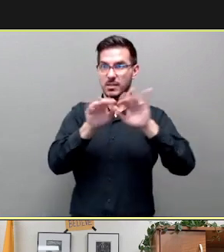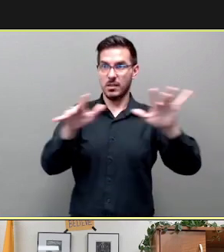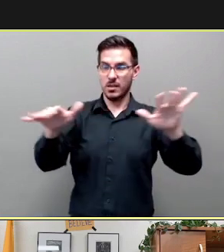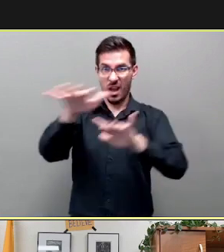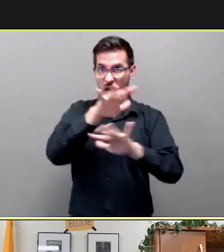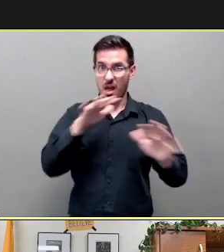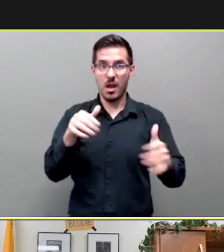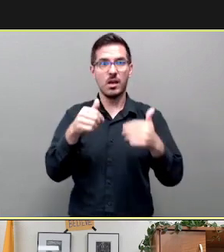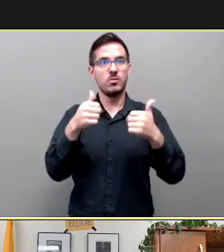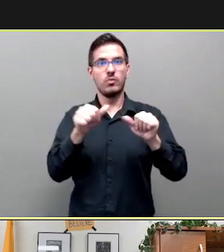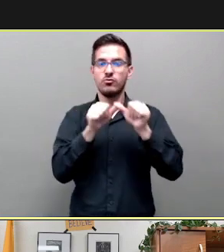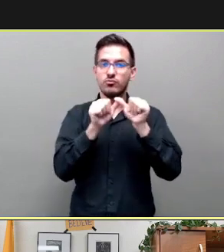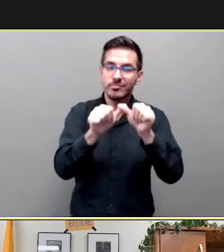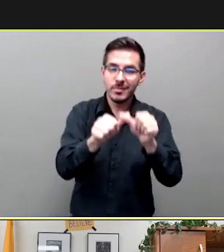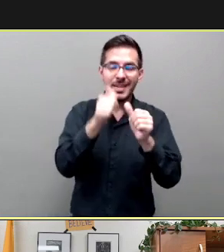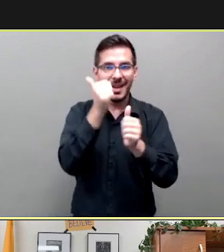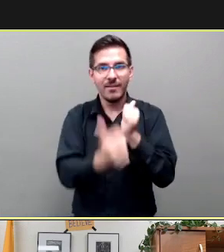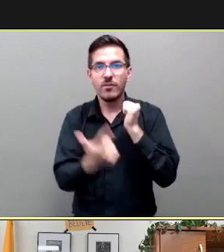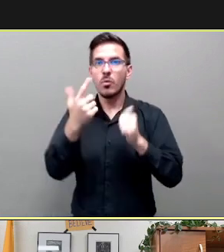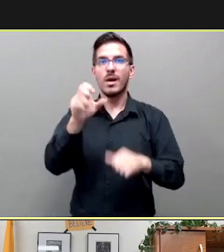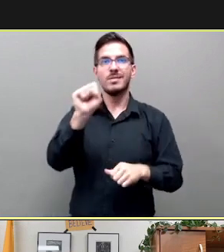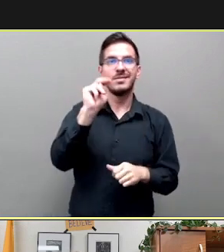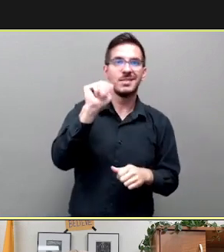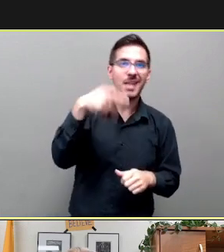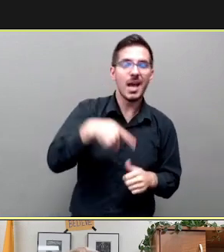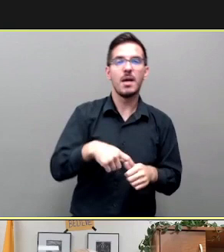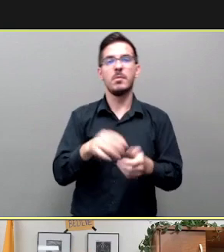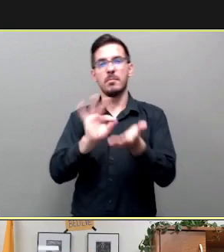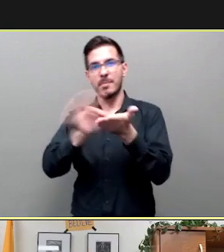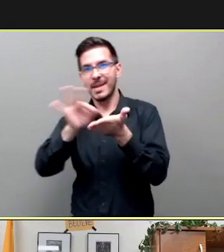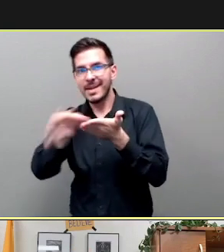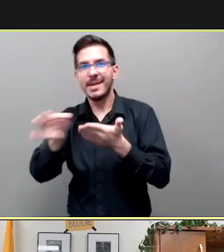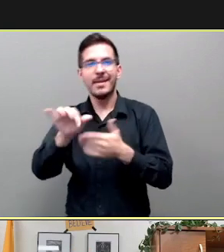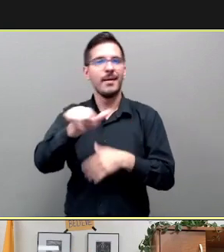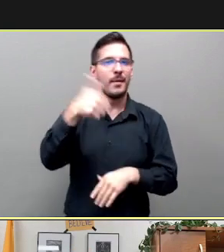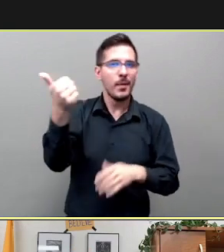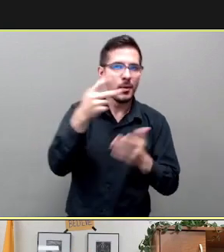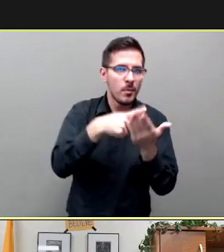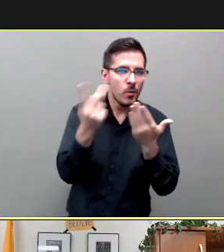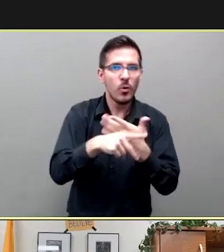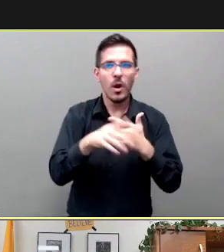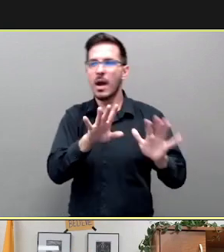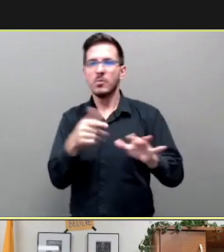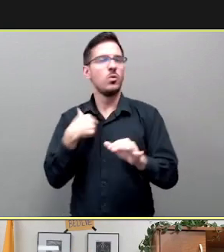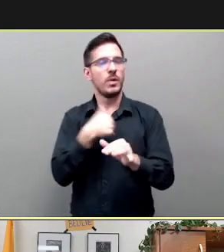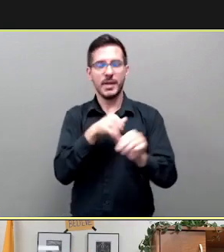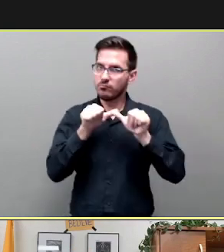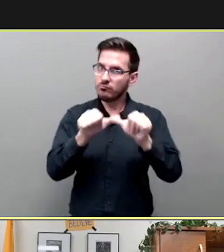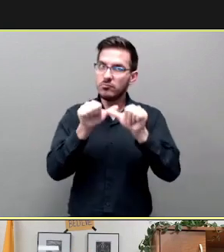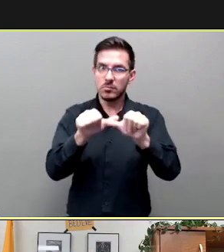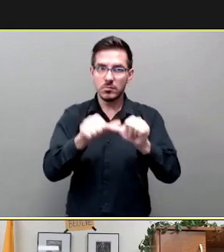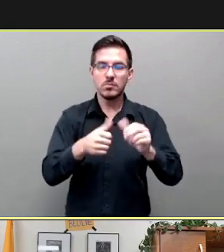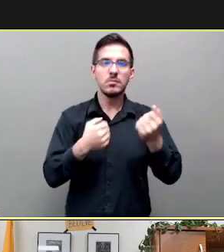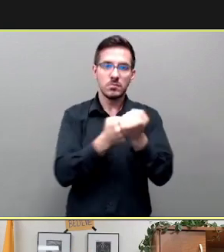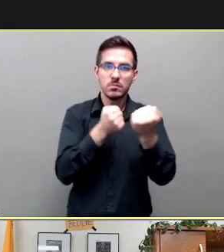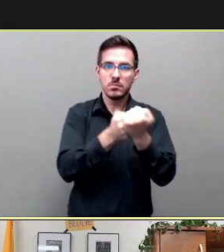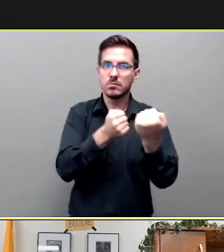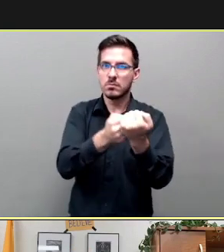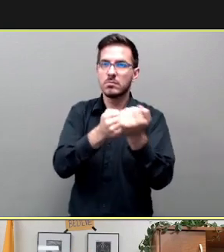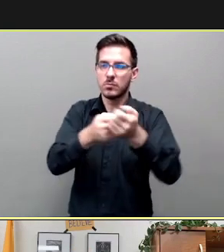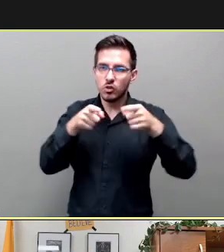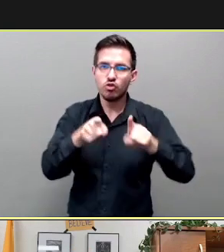on SNAP and Medicaid and some of our other programs during the pandemic. But the rules and